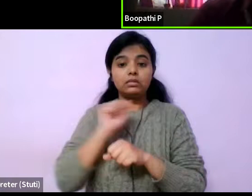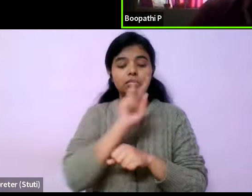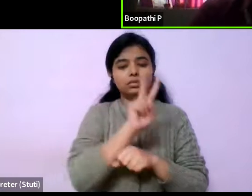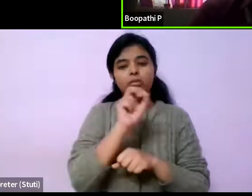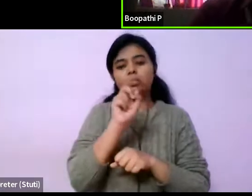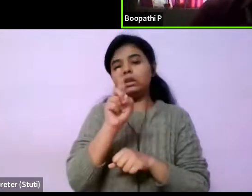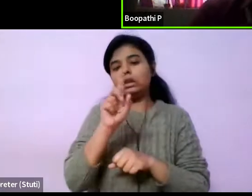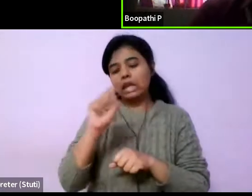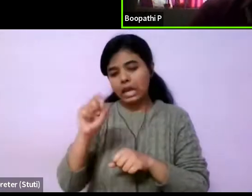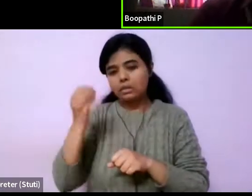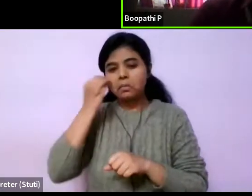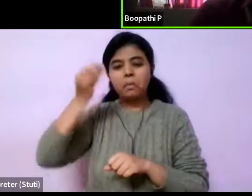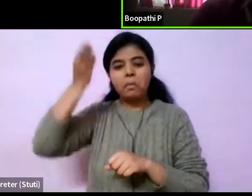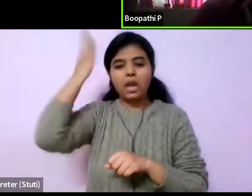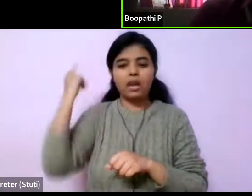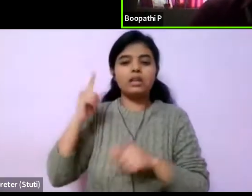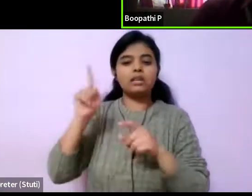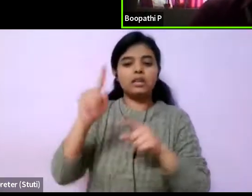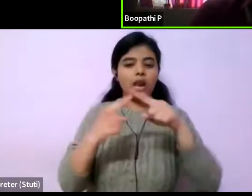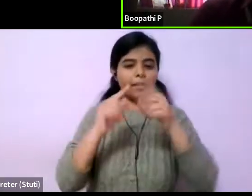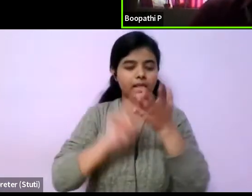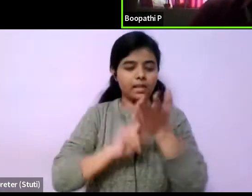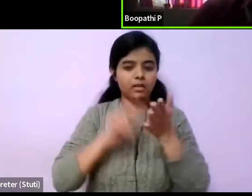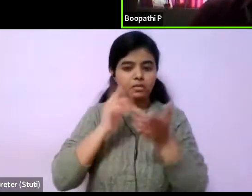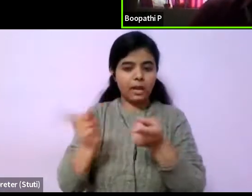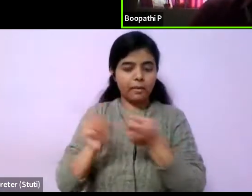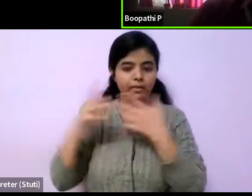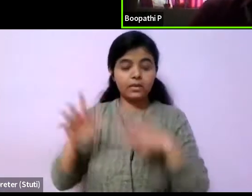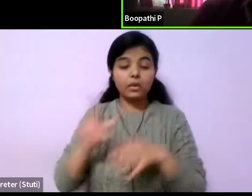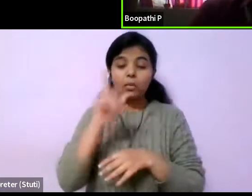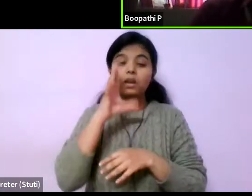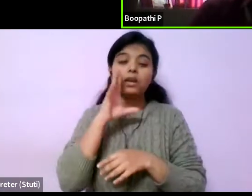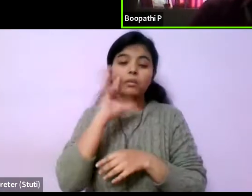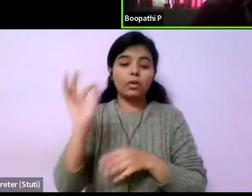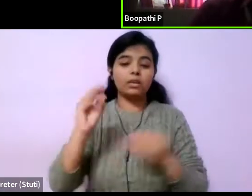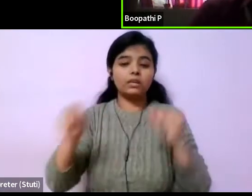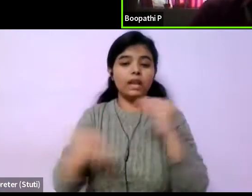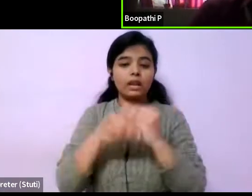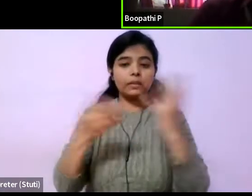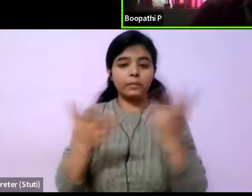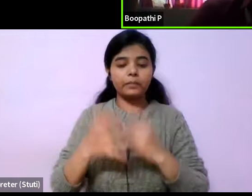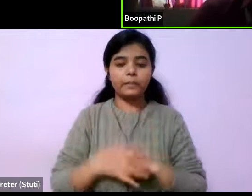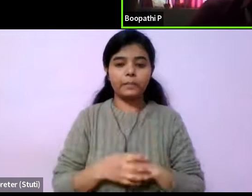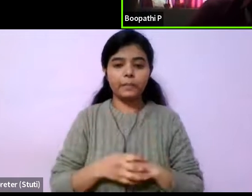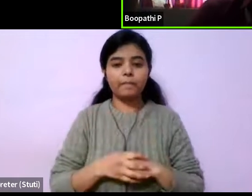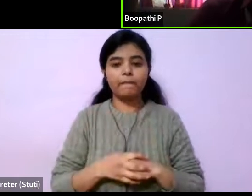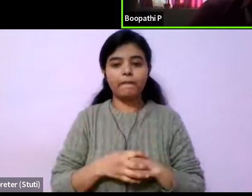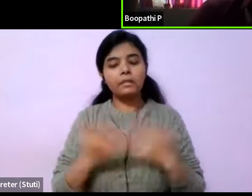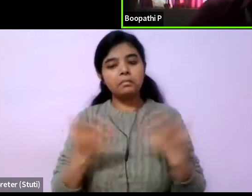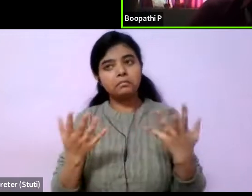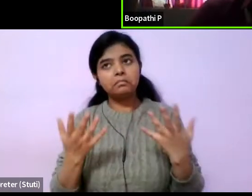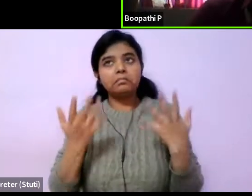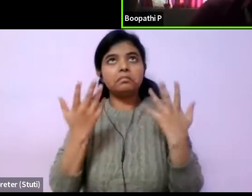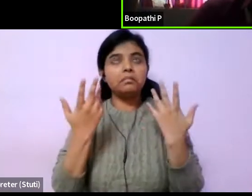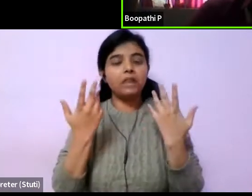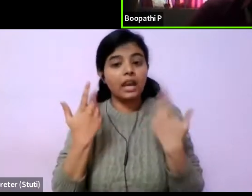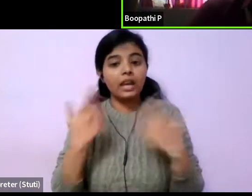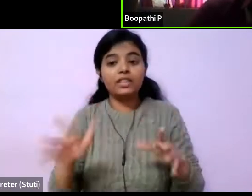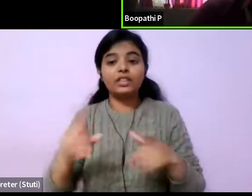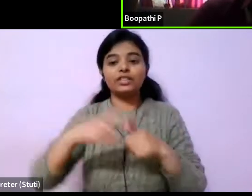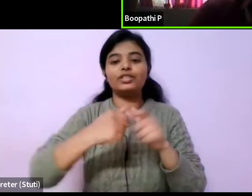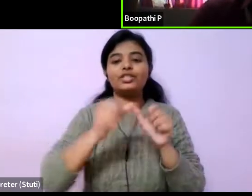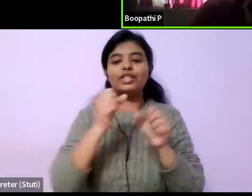Tamil Nadu. And another important thing is, if you could, going by Jagdish